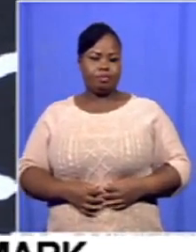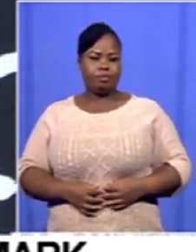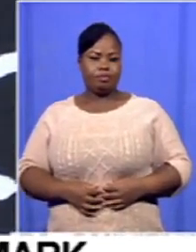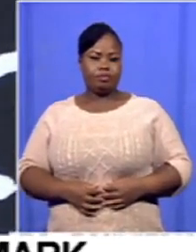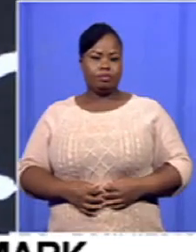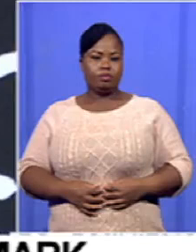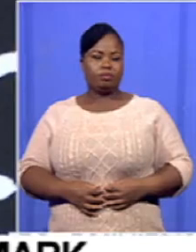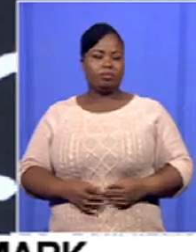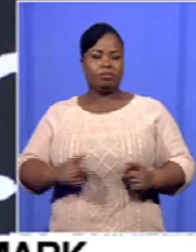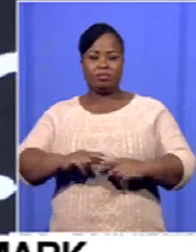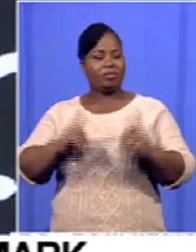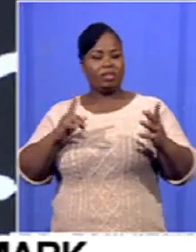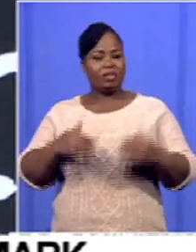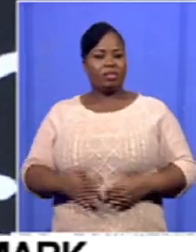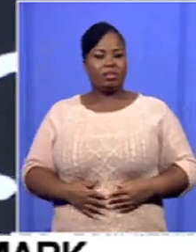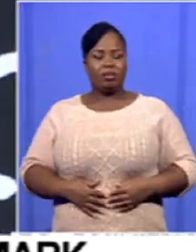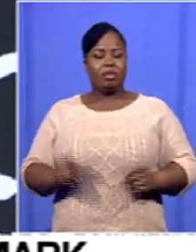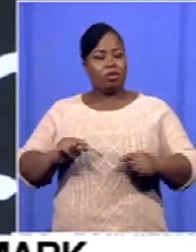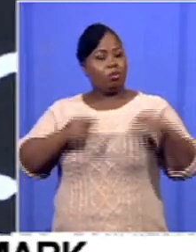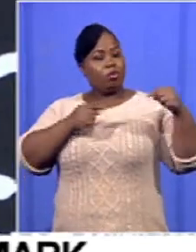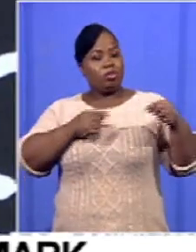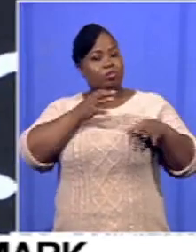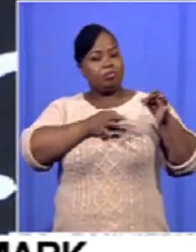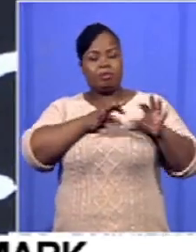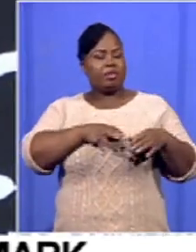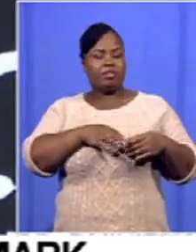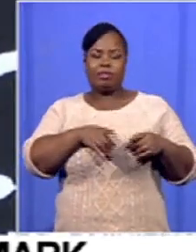But it doesn't speak highly of the opposition party either.